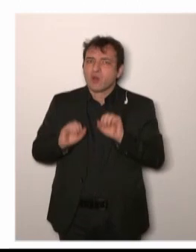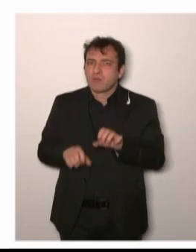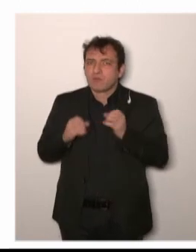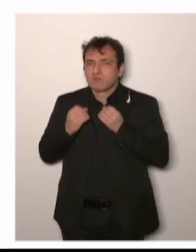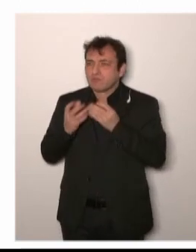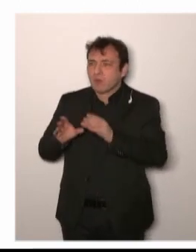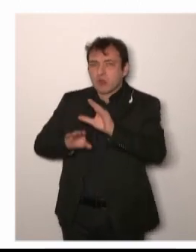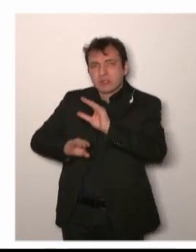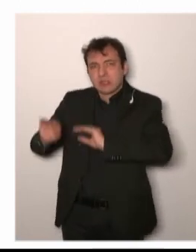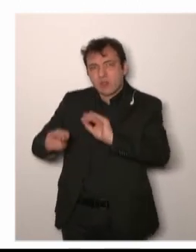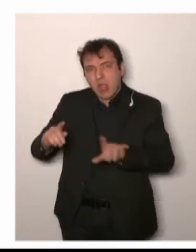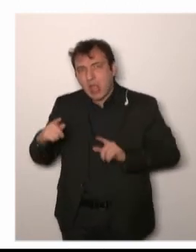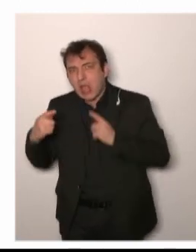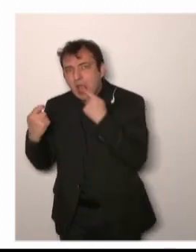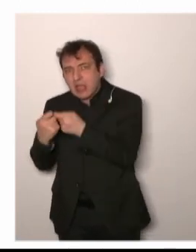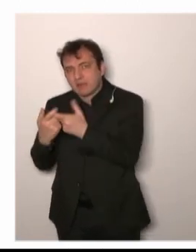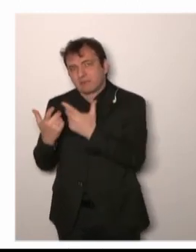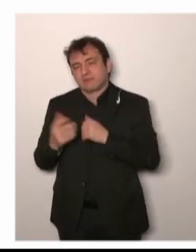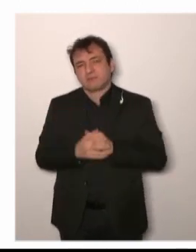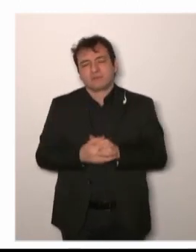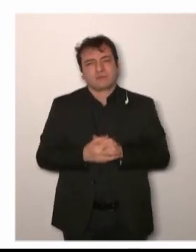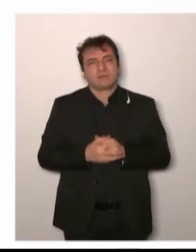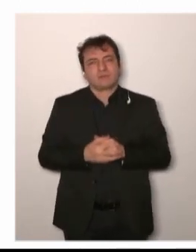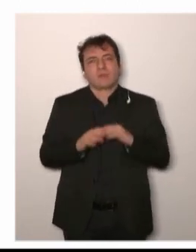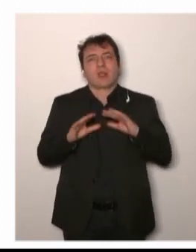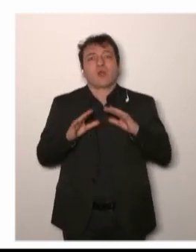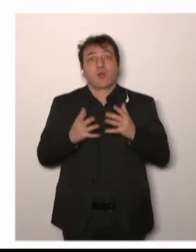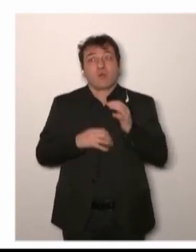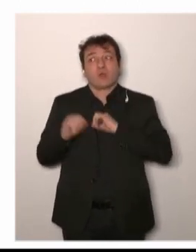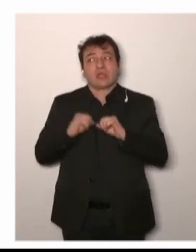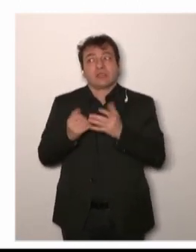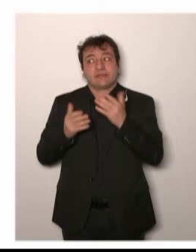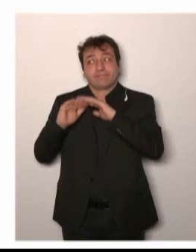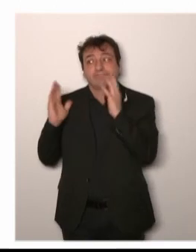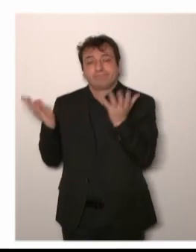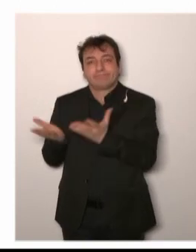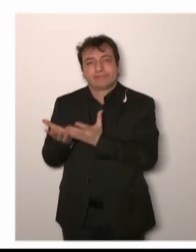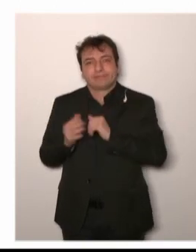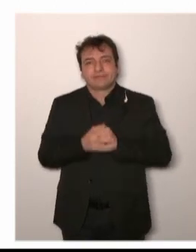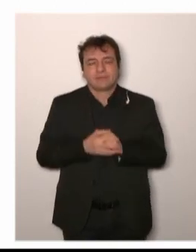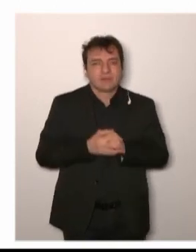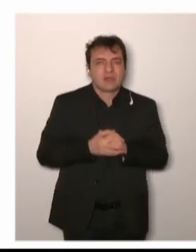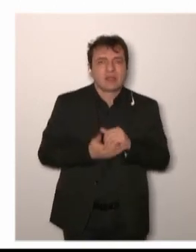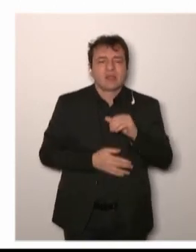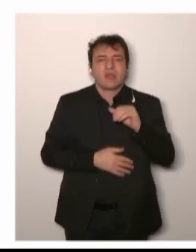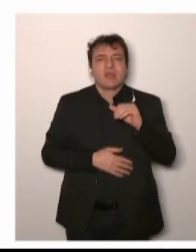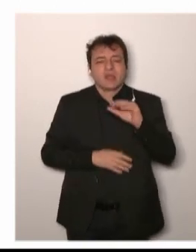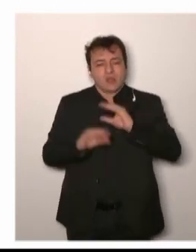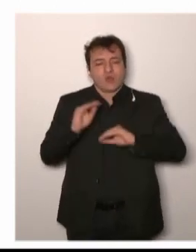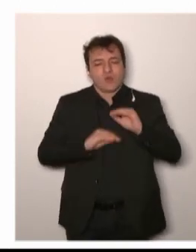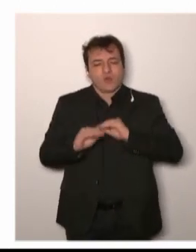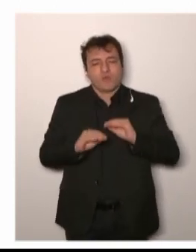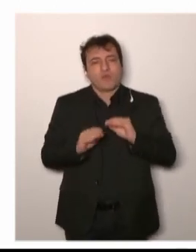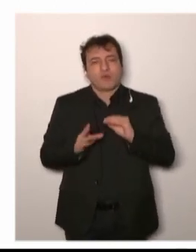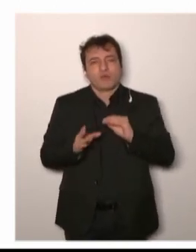A few words on how to implement all this. We have the first Horizon Europe Work Programme 21-22, already